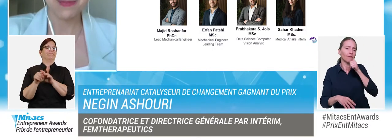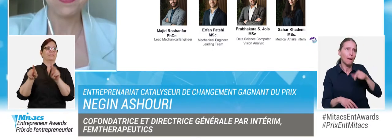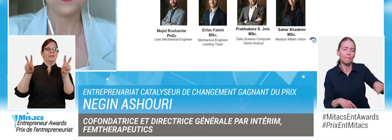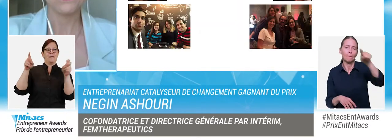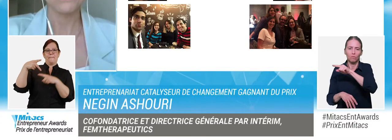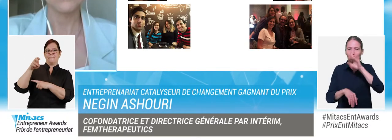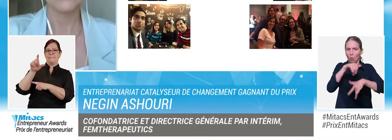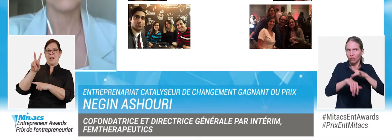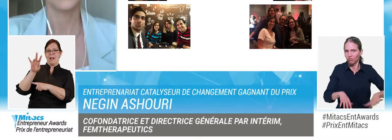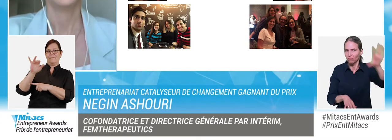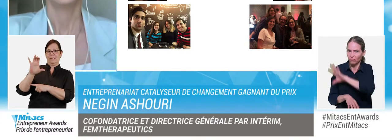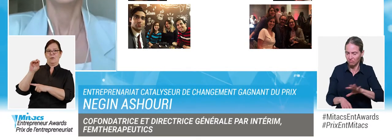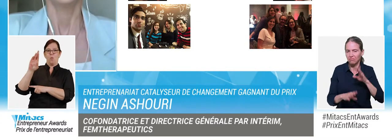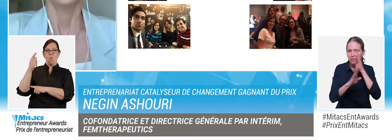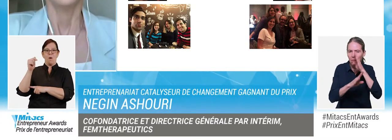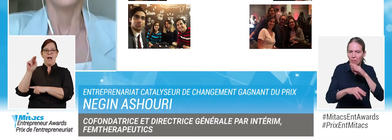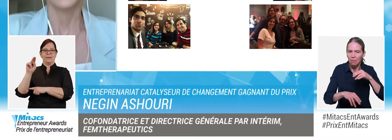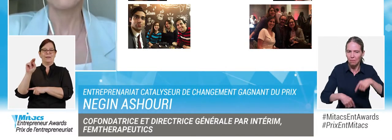for everyone.